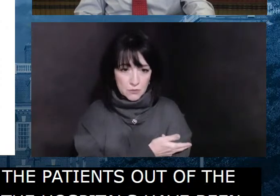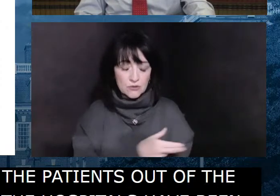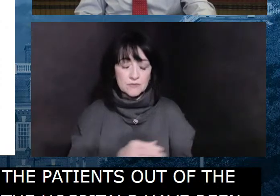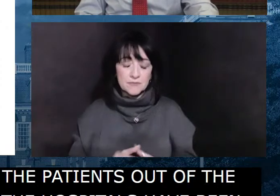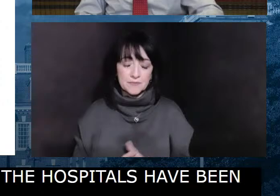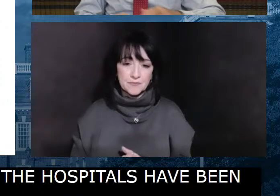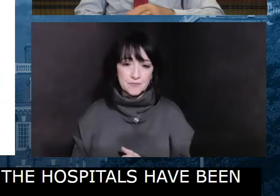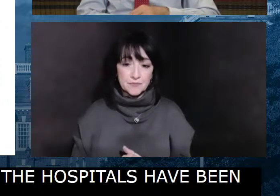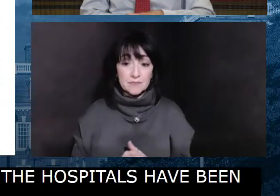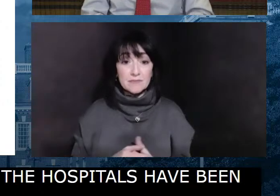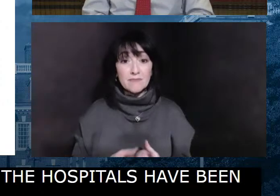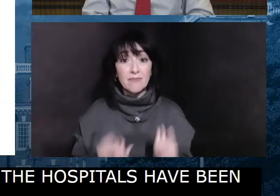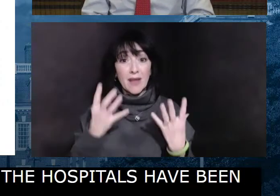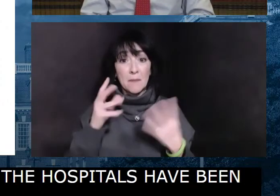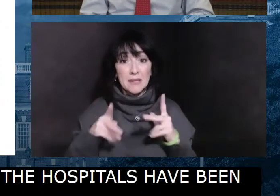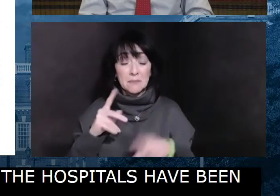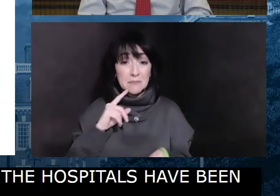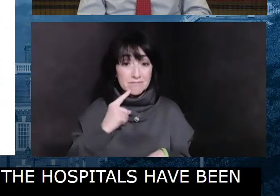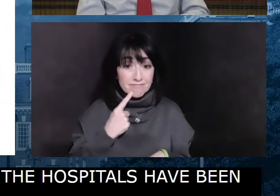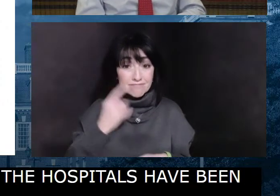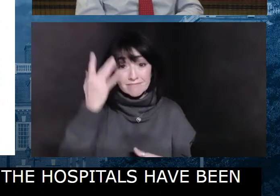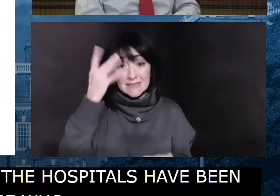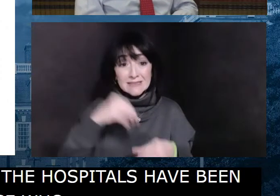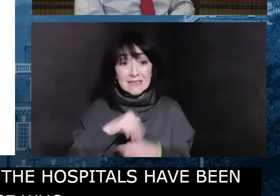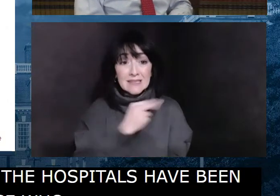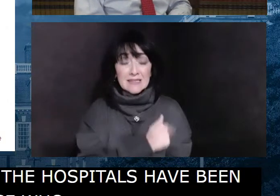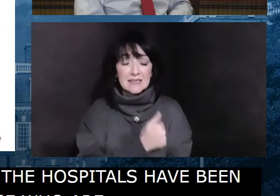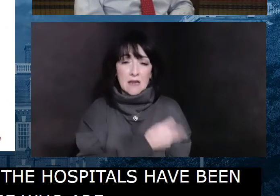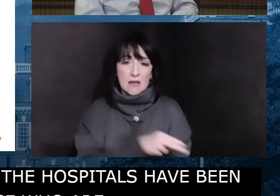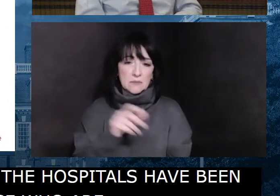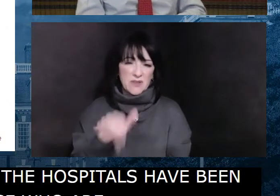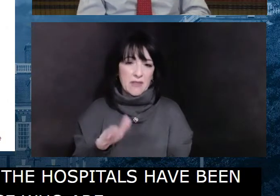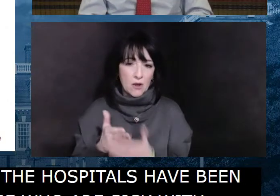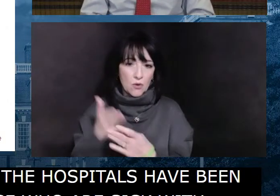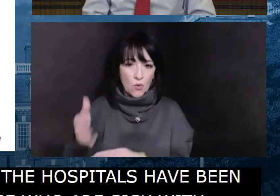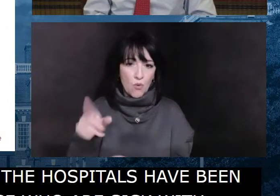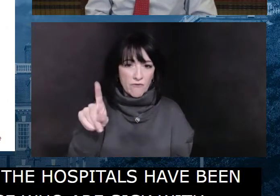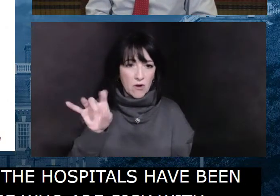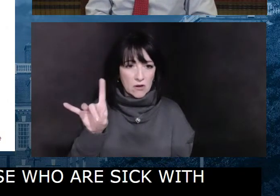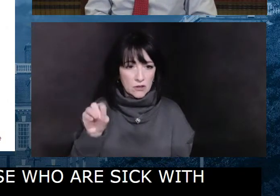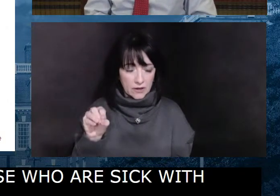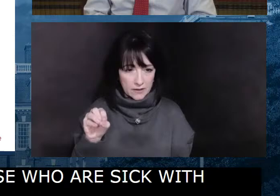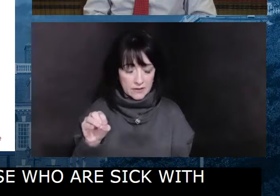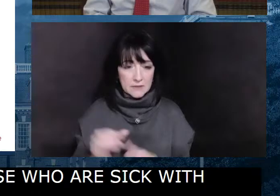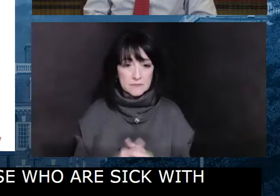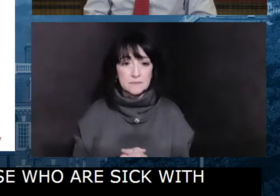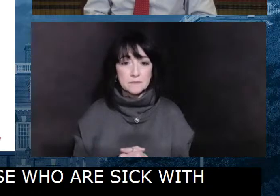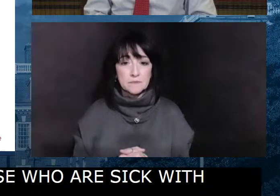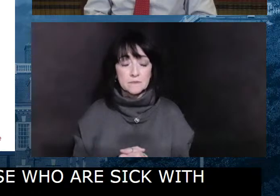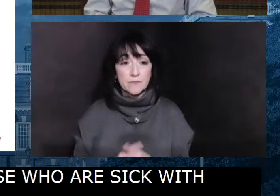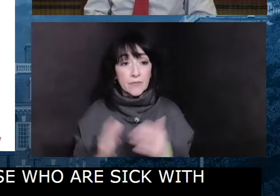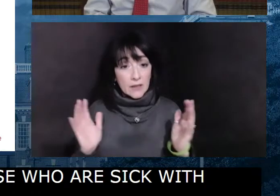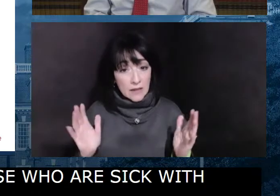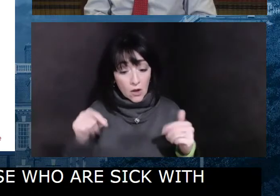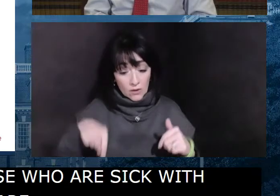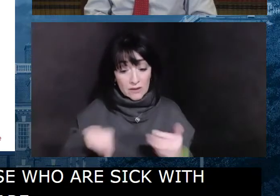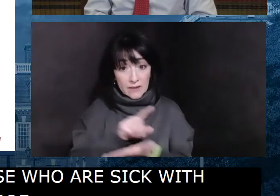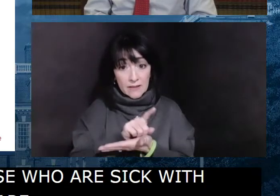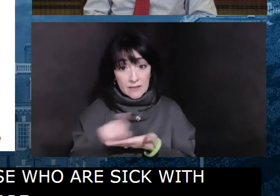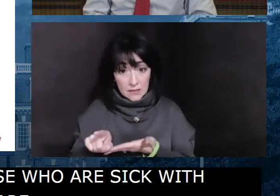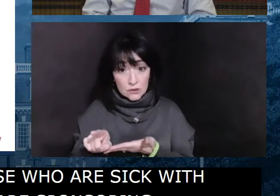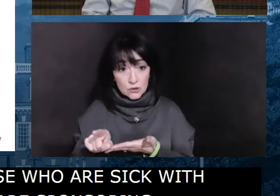as I said, this week we are sponsoring a vaccination site at the